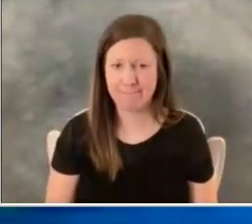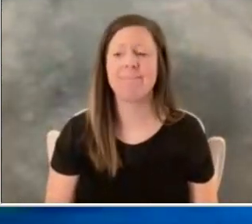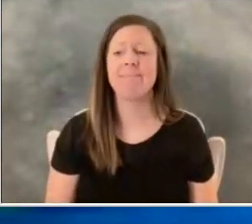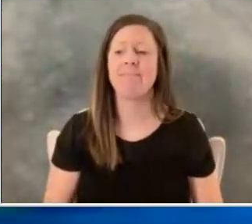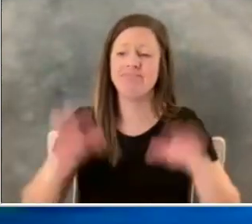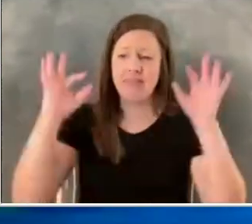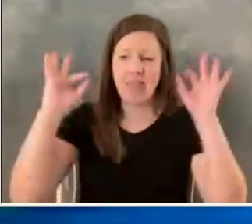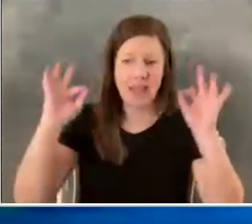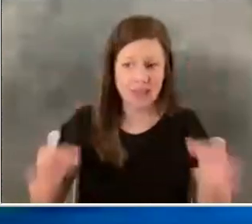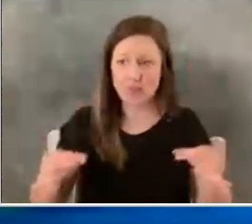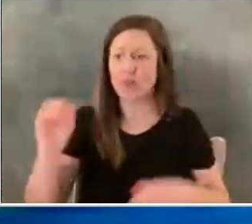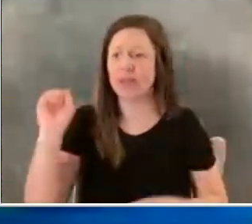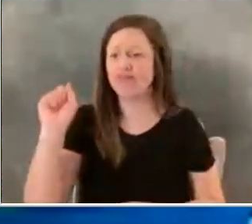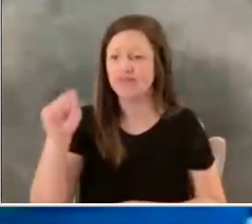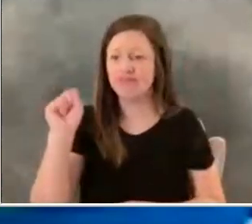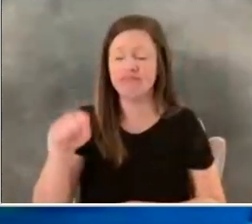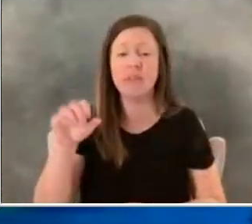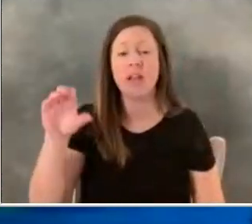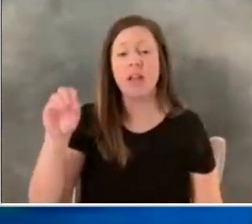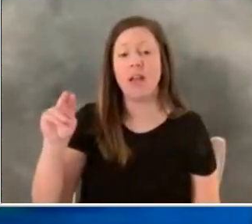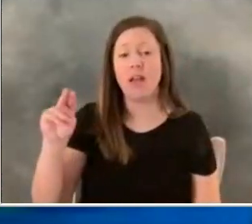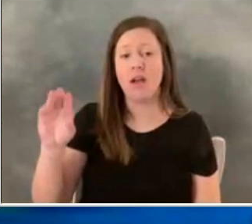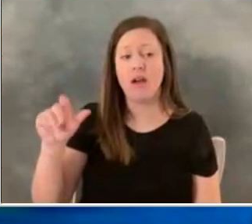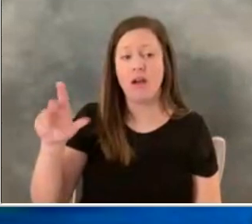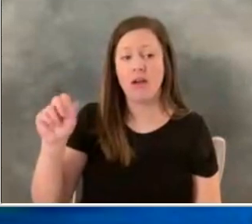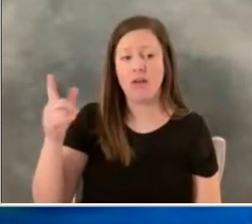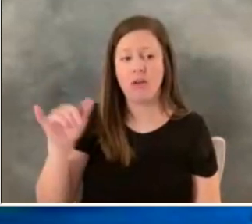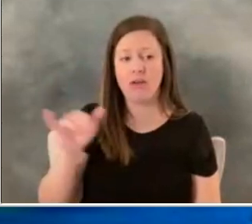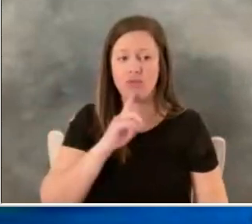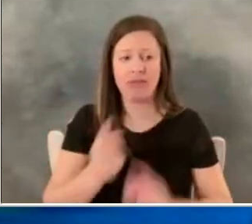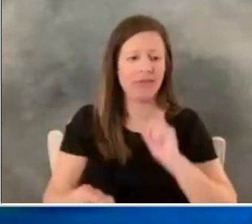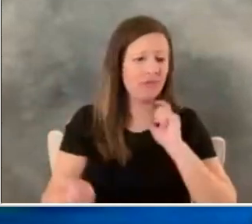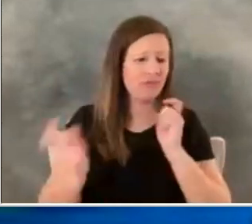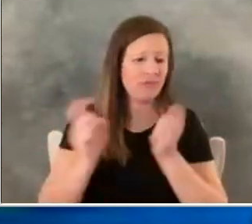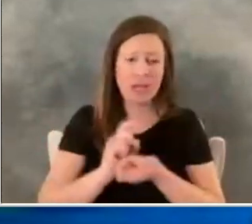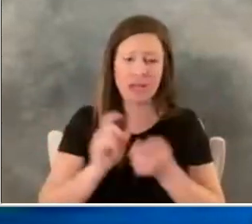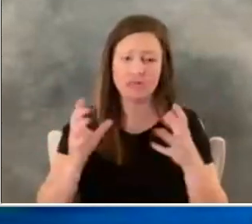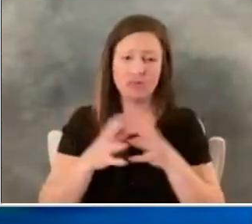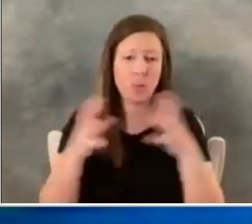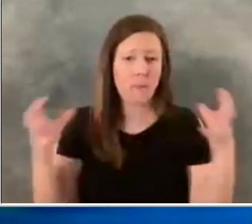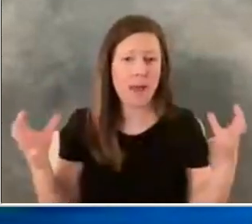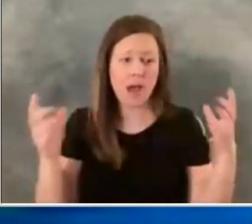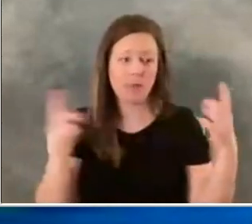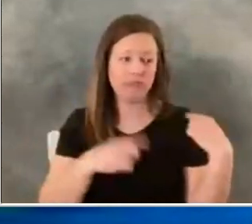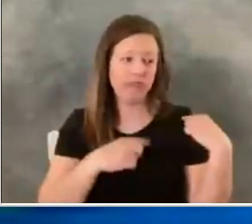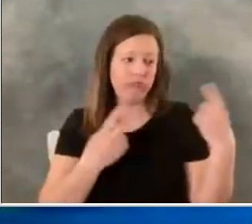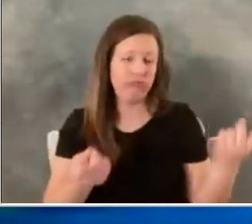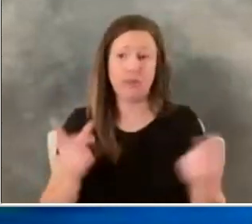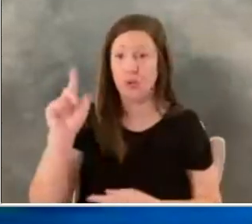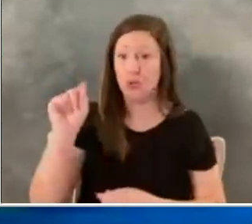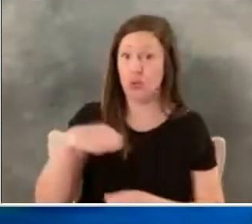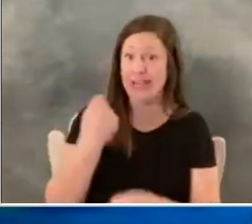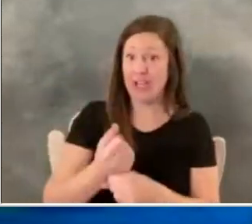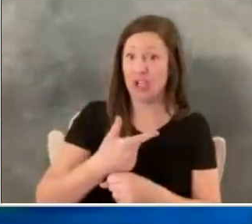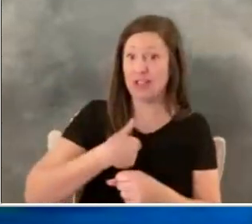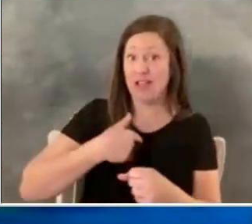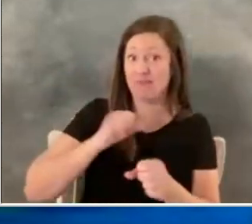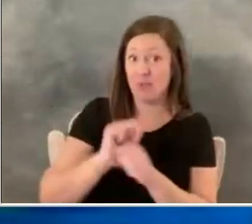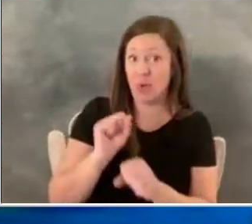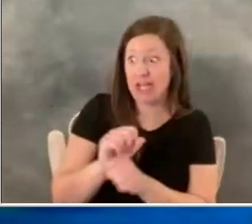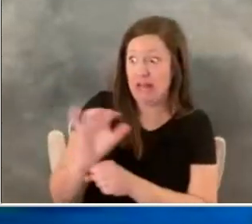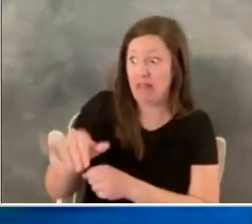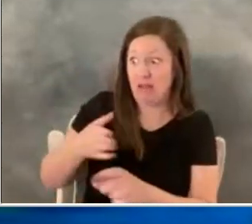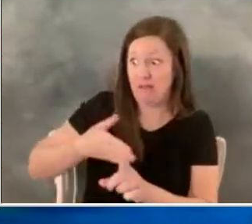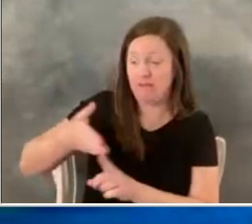Absolutely. Oncology has changed dramatically in the 20 years that I've been doing this.